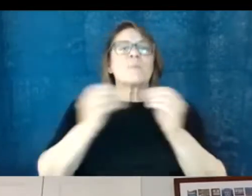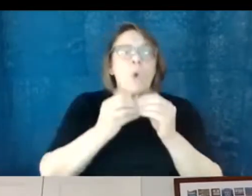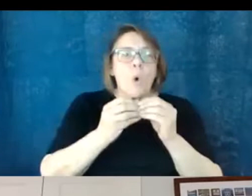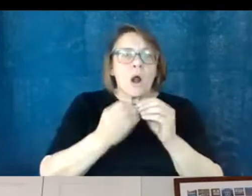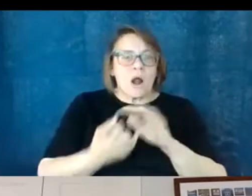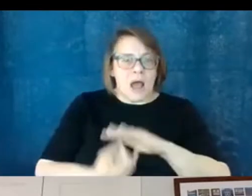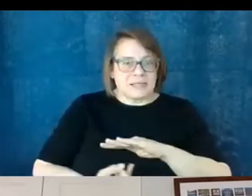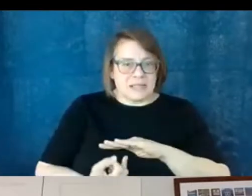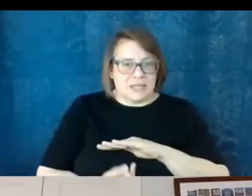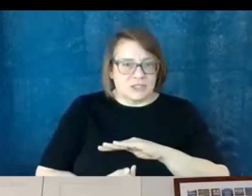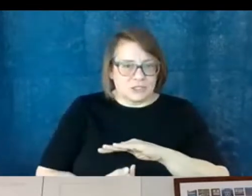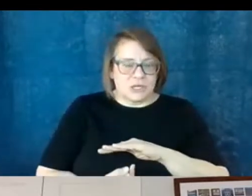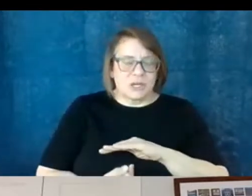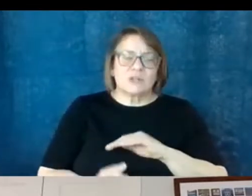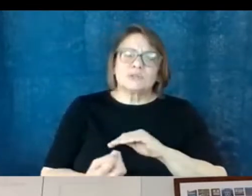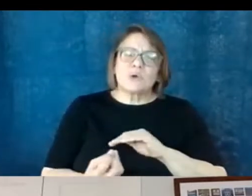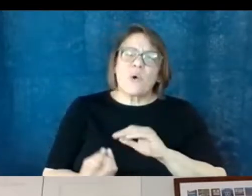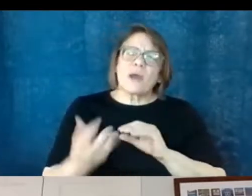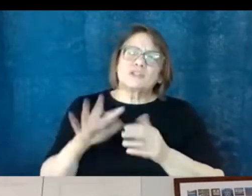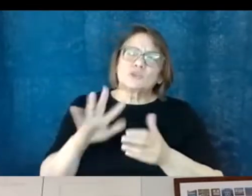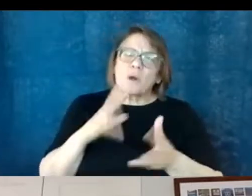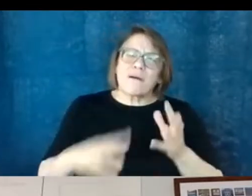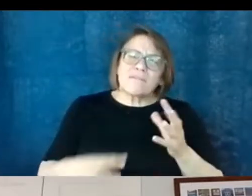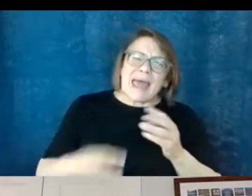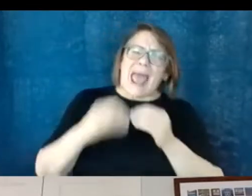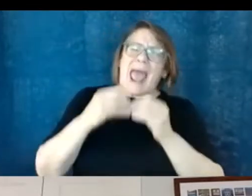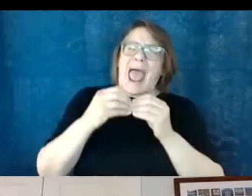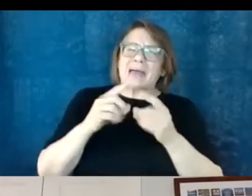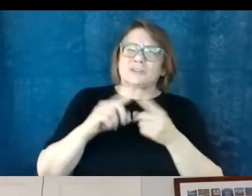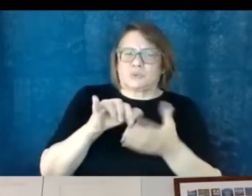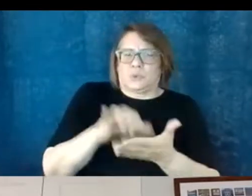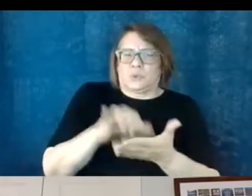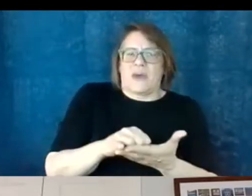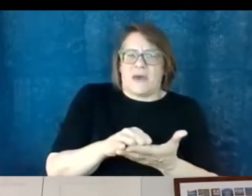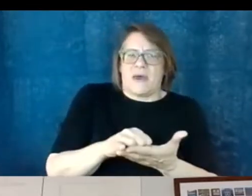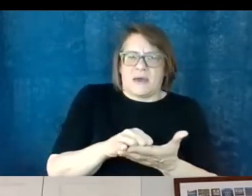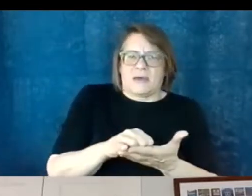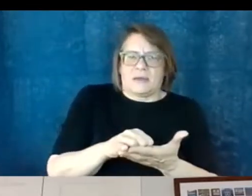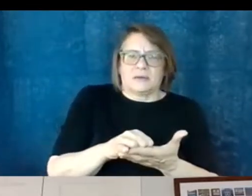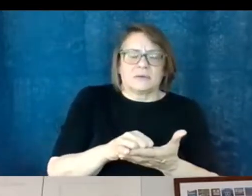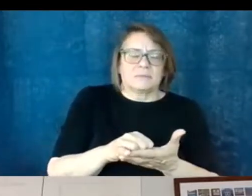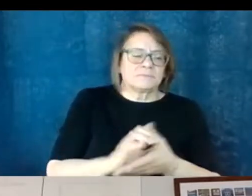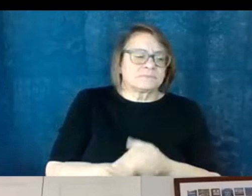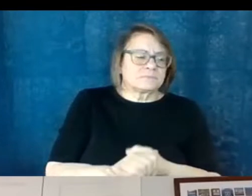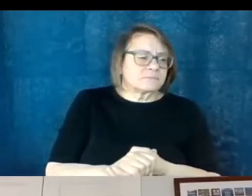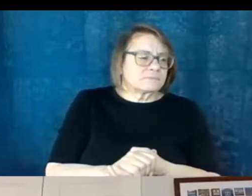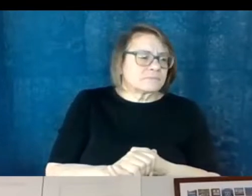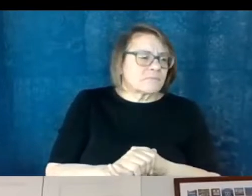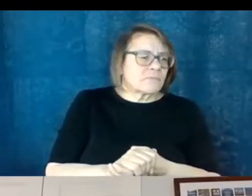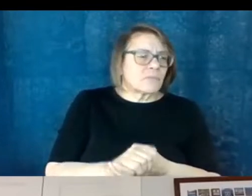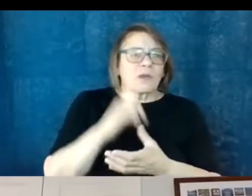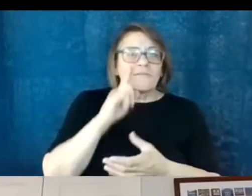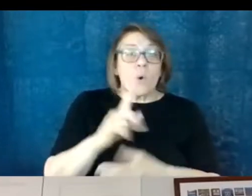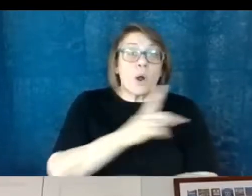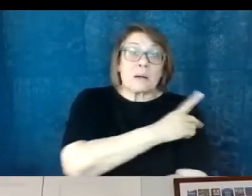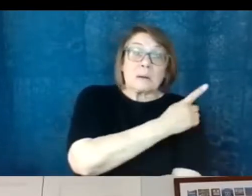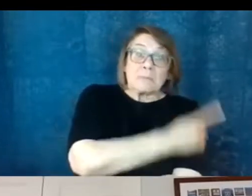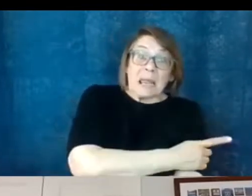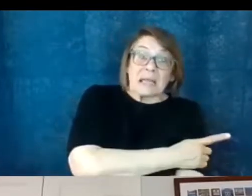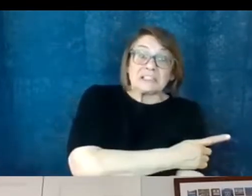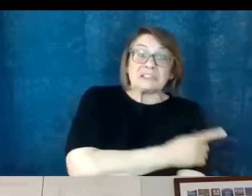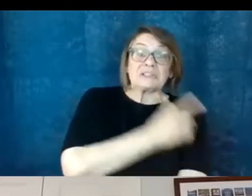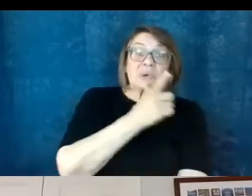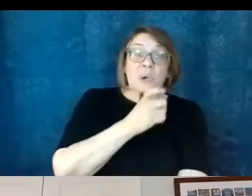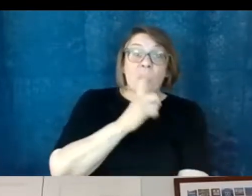isolation. So it's kind of adding upon that. So for patients that